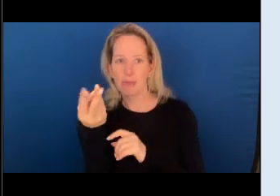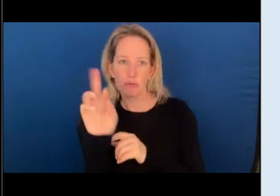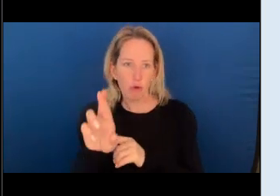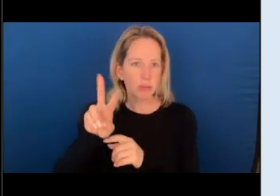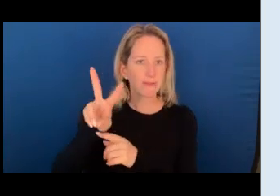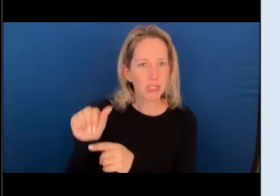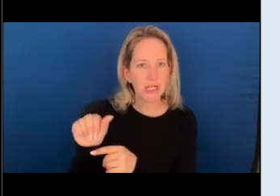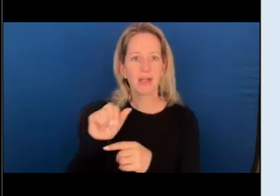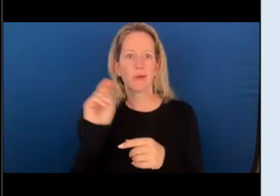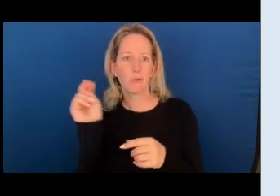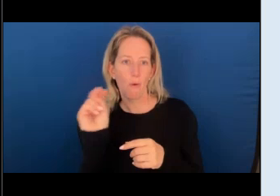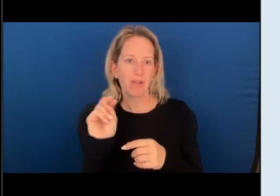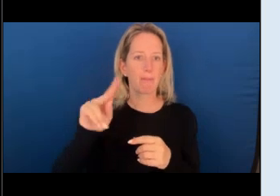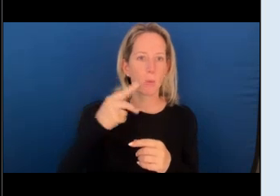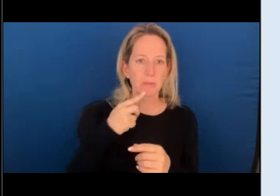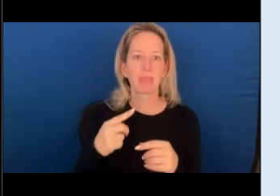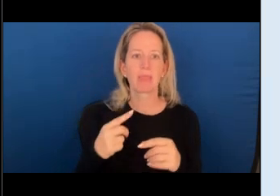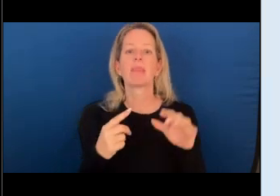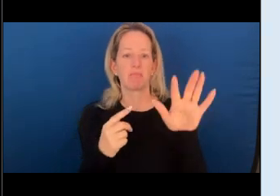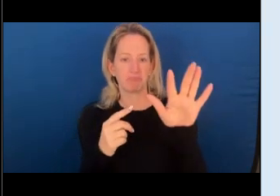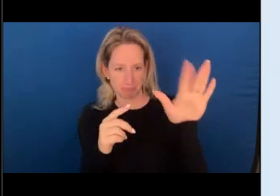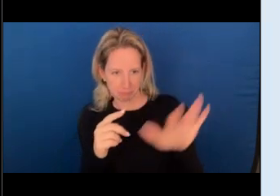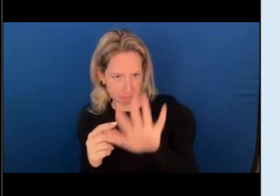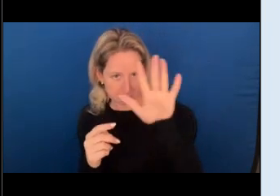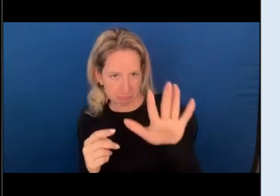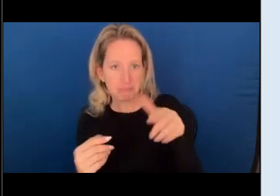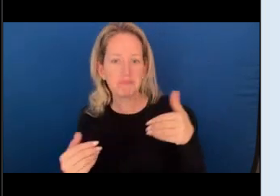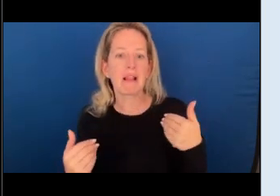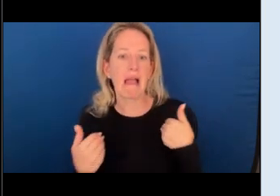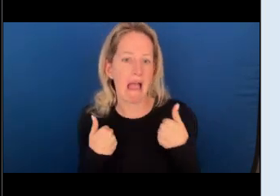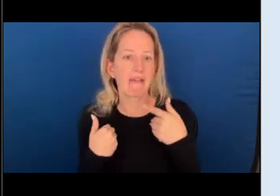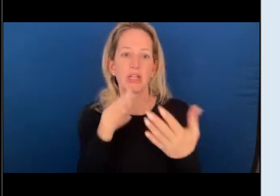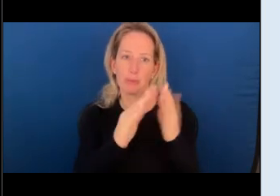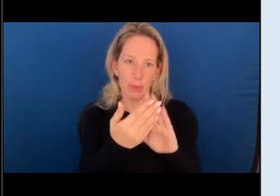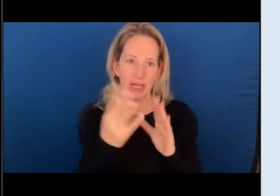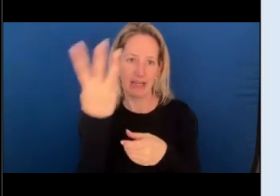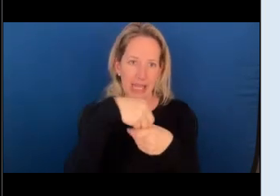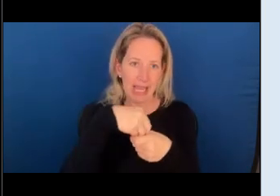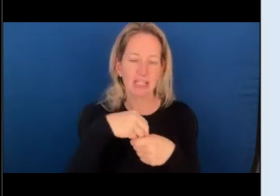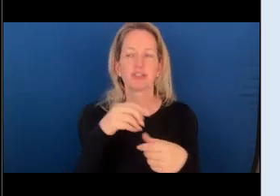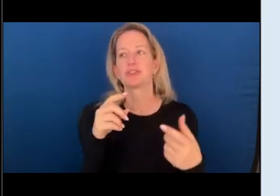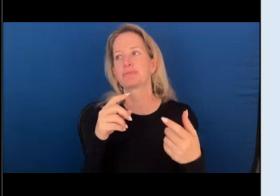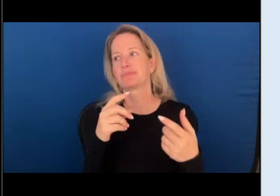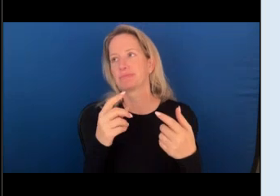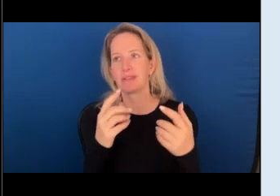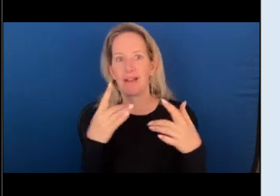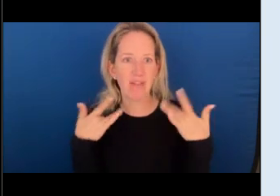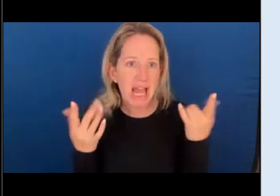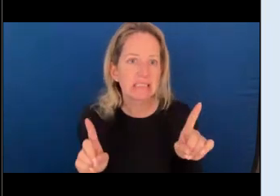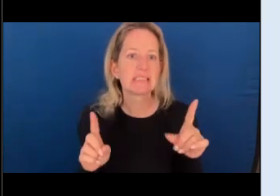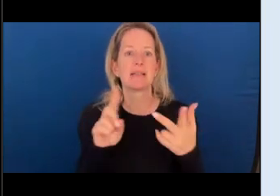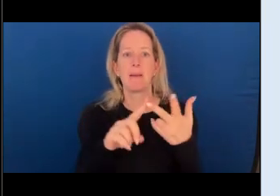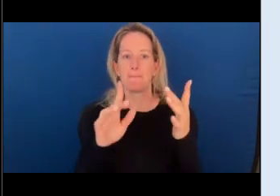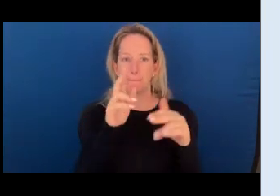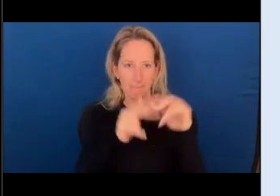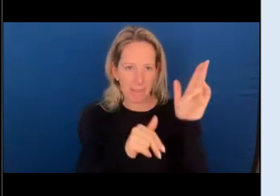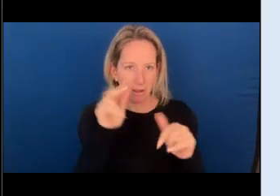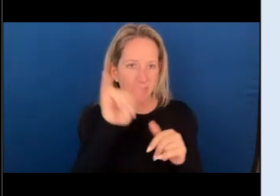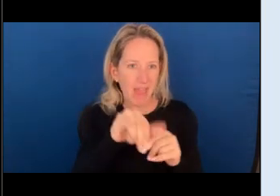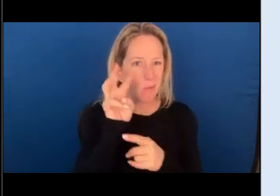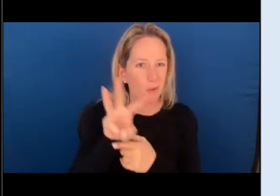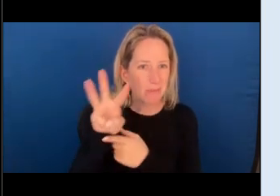community engagement through tabling and cleanup events, and we built that online marine debris resource hub. Through all of that, we